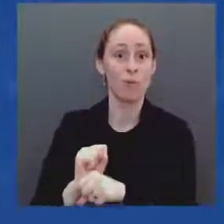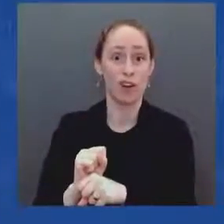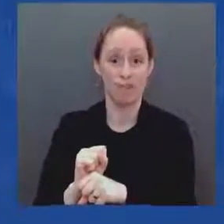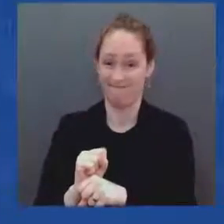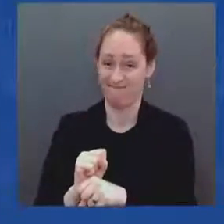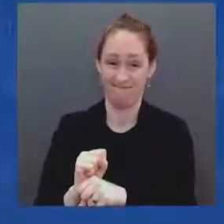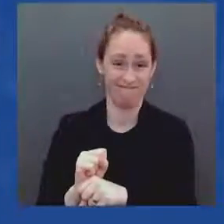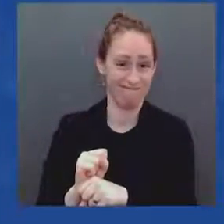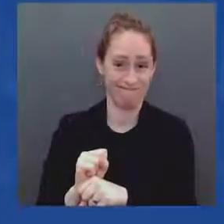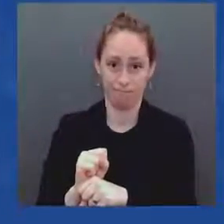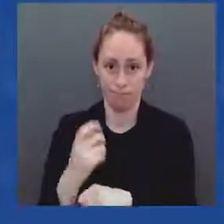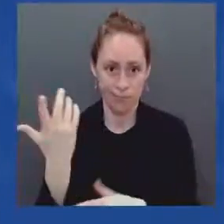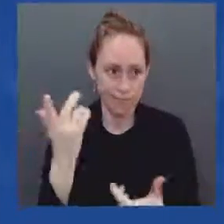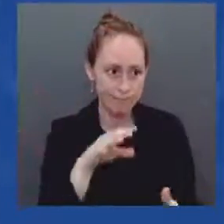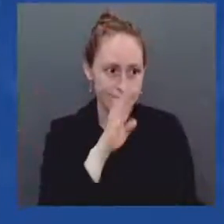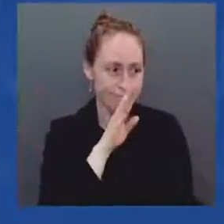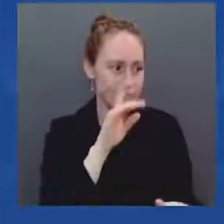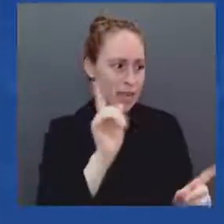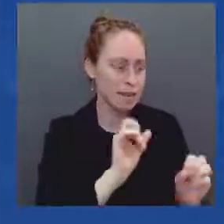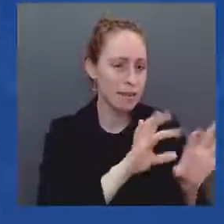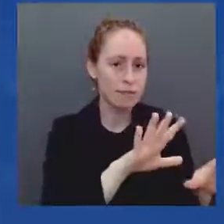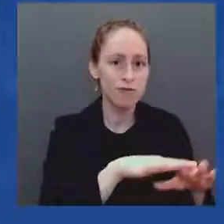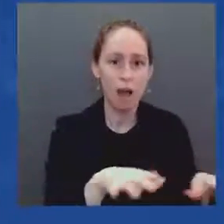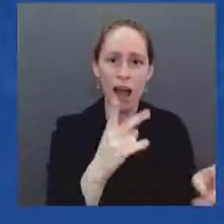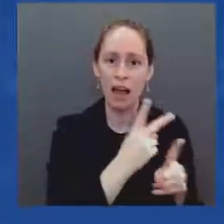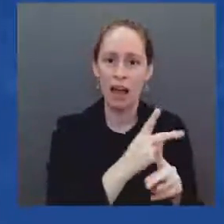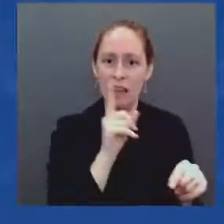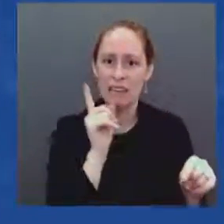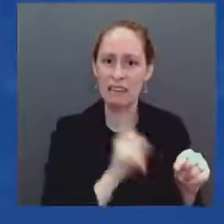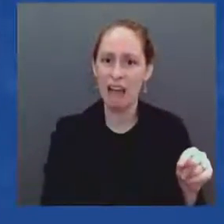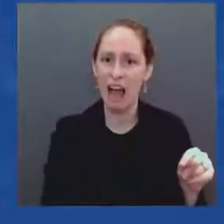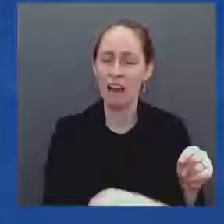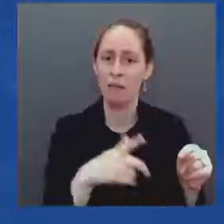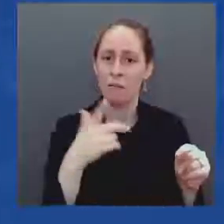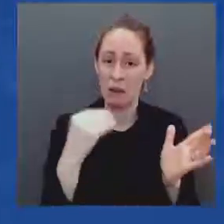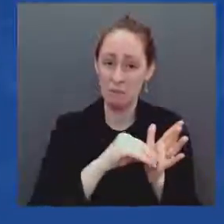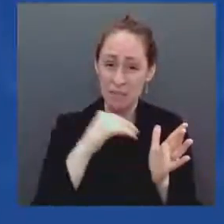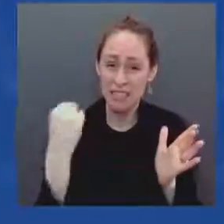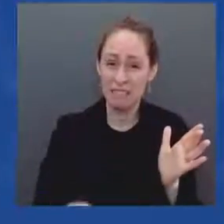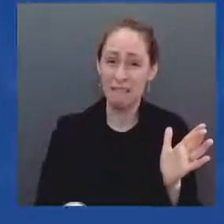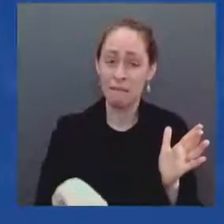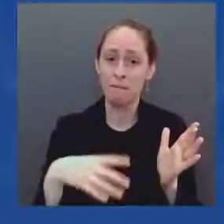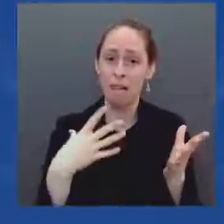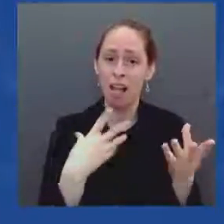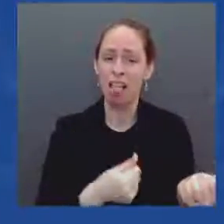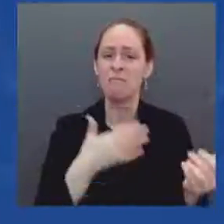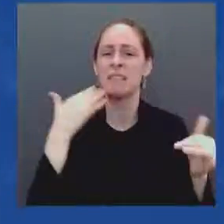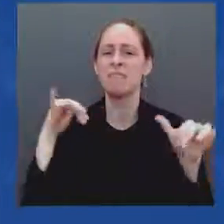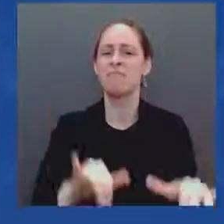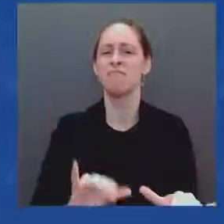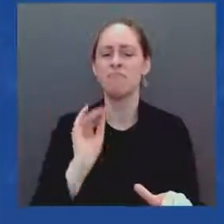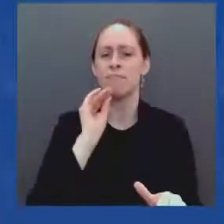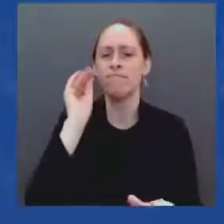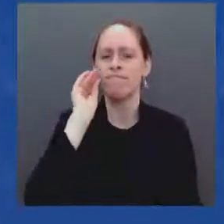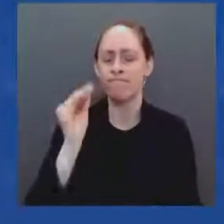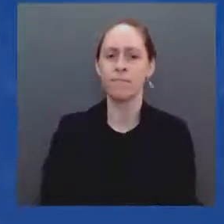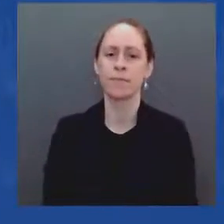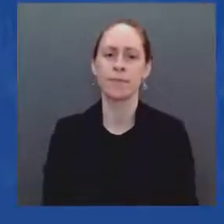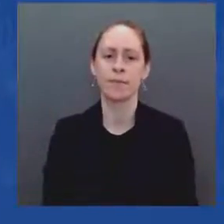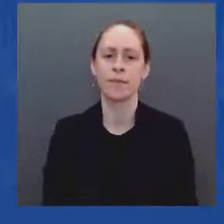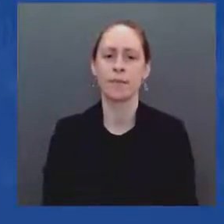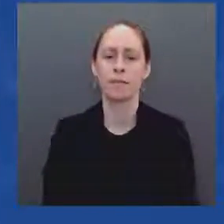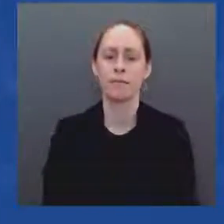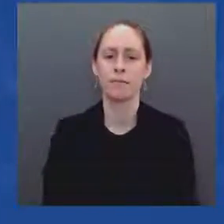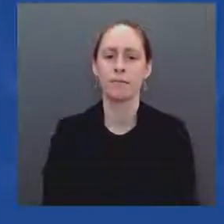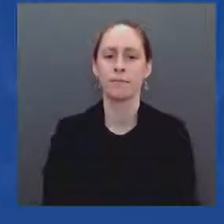childcare. In 43 of your states, you've already gotten relief with 150,000 childcare providers to help many of them keep their